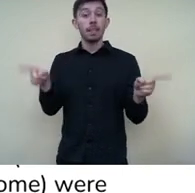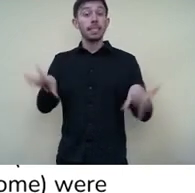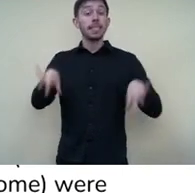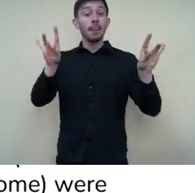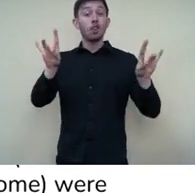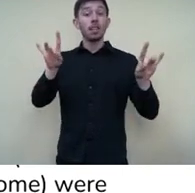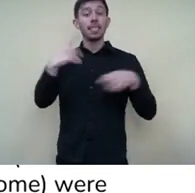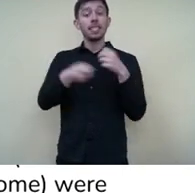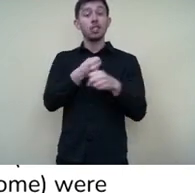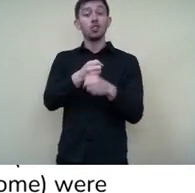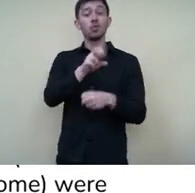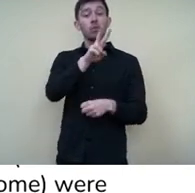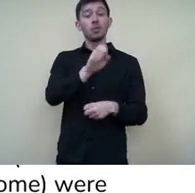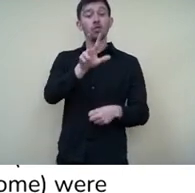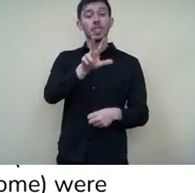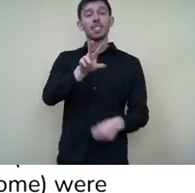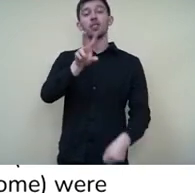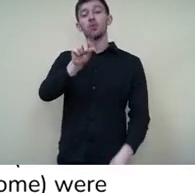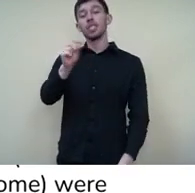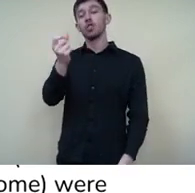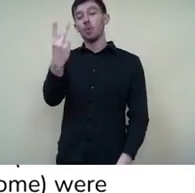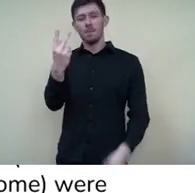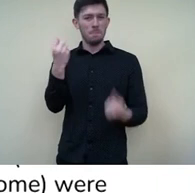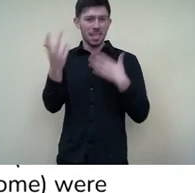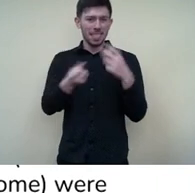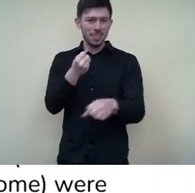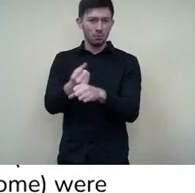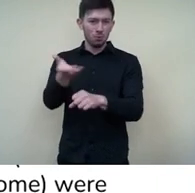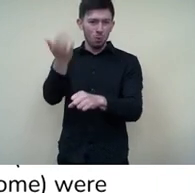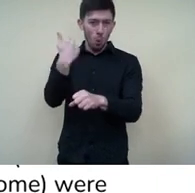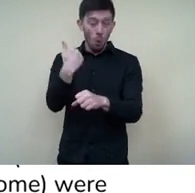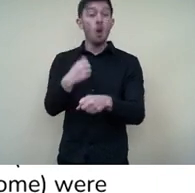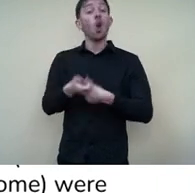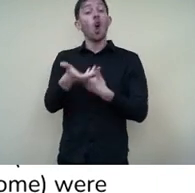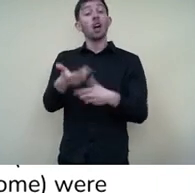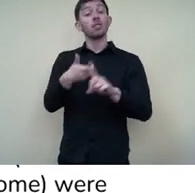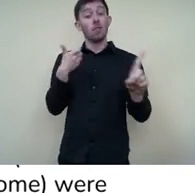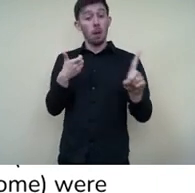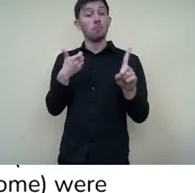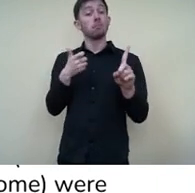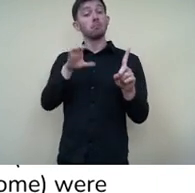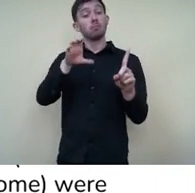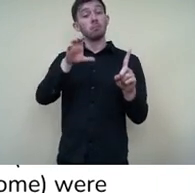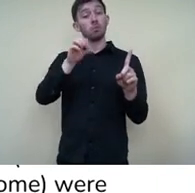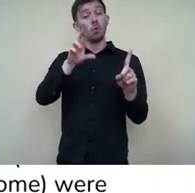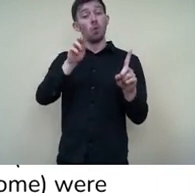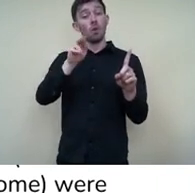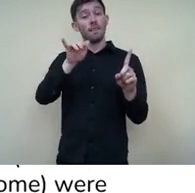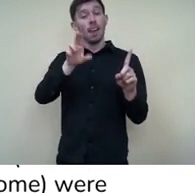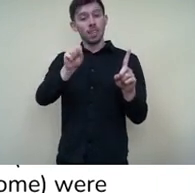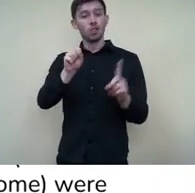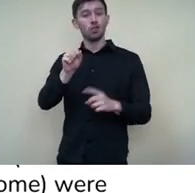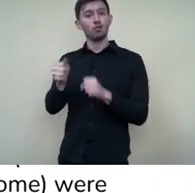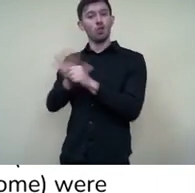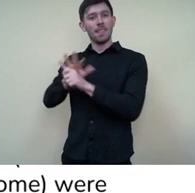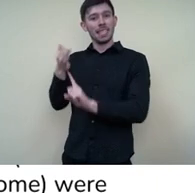in 2003 and 2012, which is years ago. And they're caused by coronaviruses. The COVID-19 virus is not